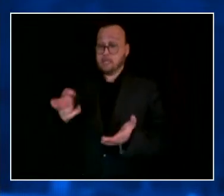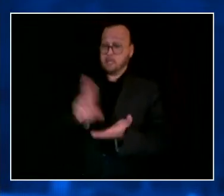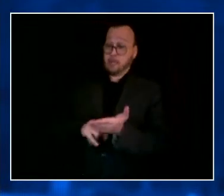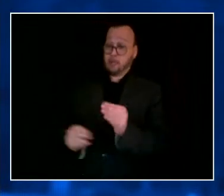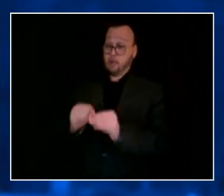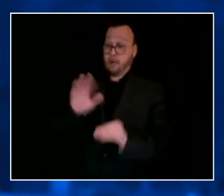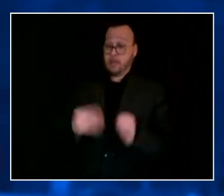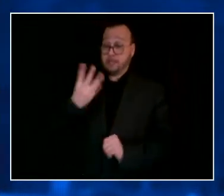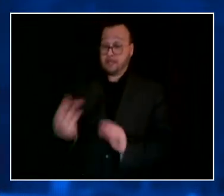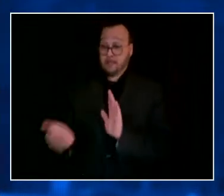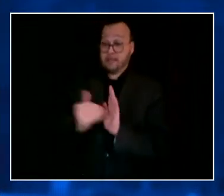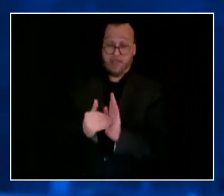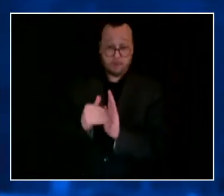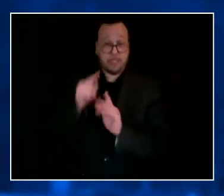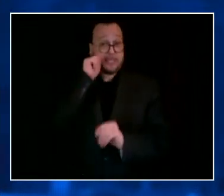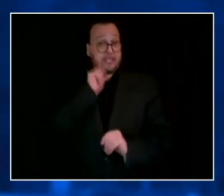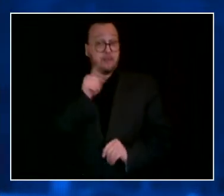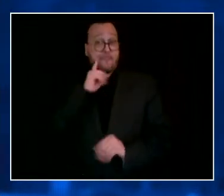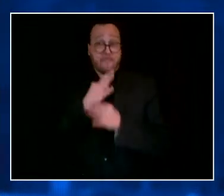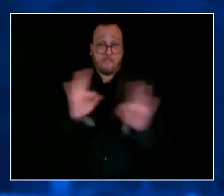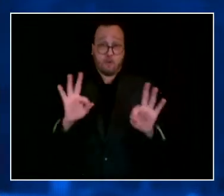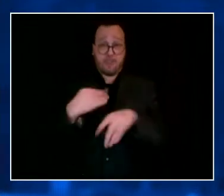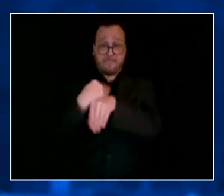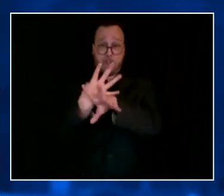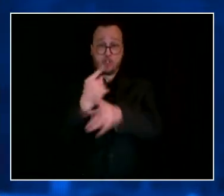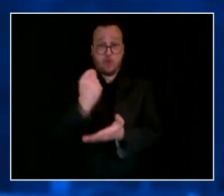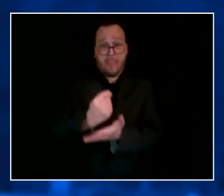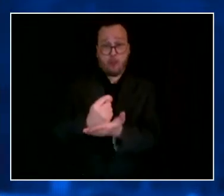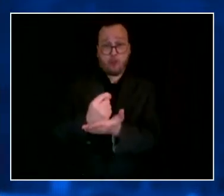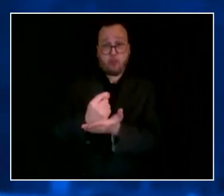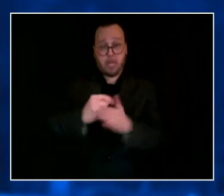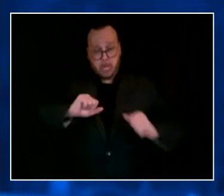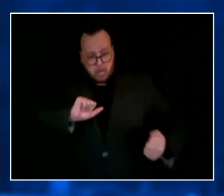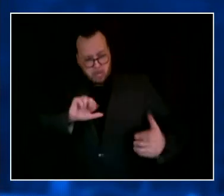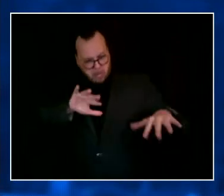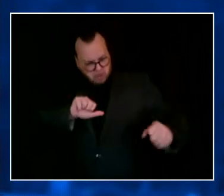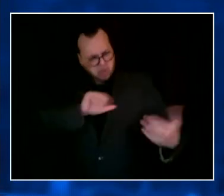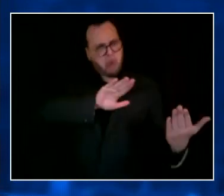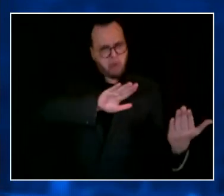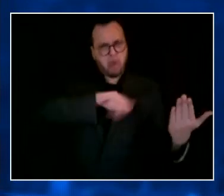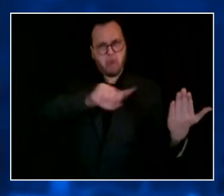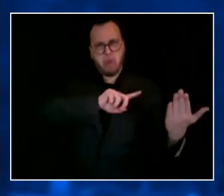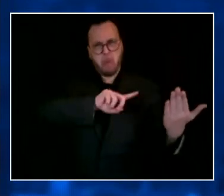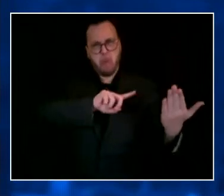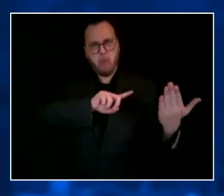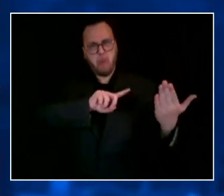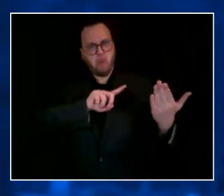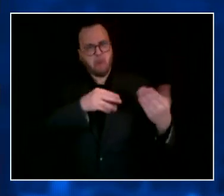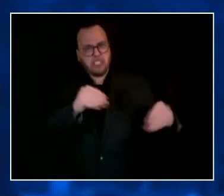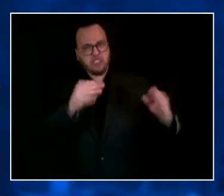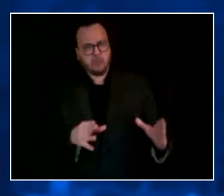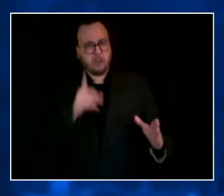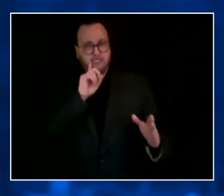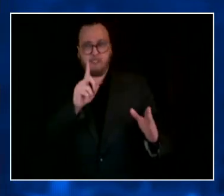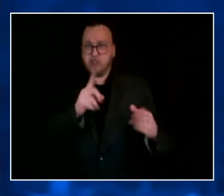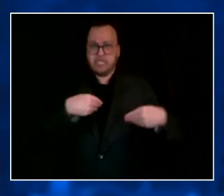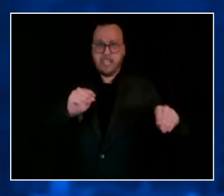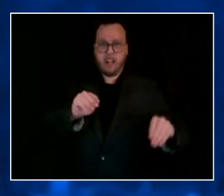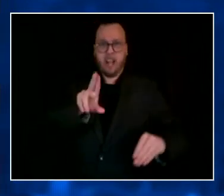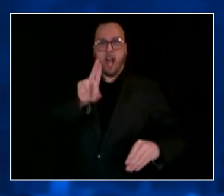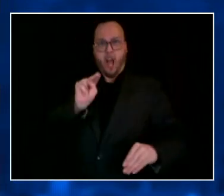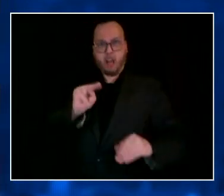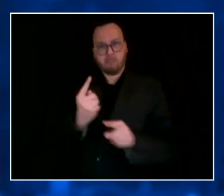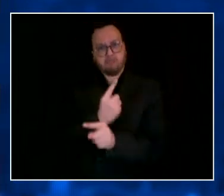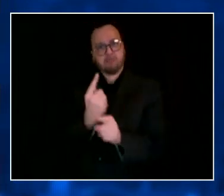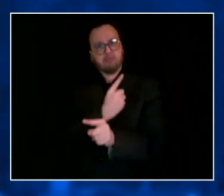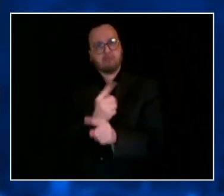virtual therapy, and took on distributors for illegally selling flavored vapes and hooking young people on nicotine and